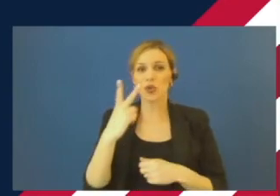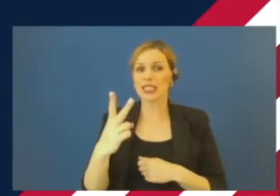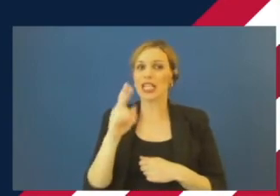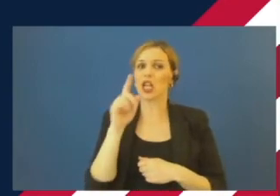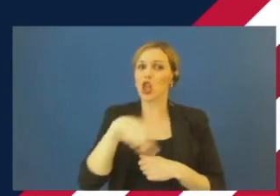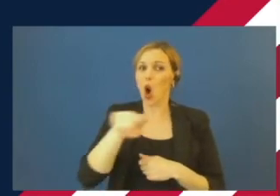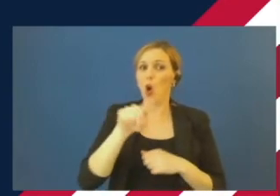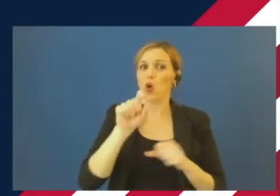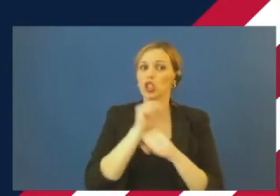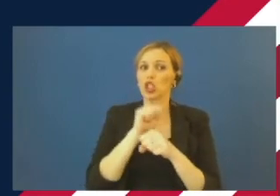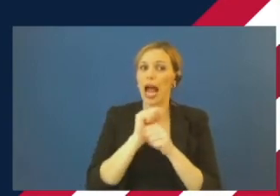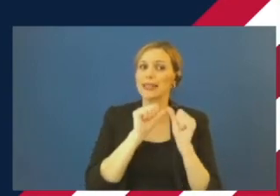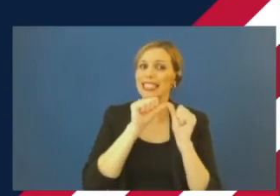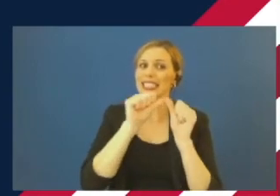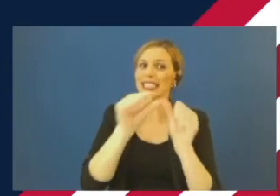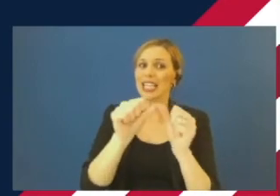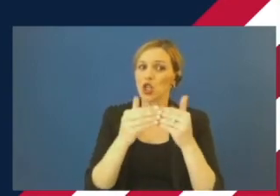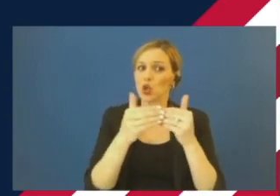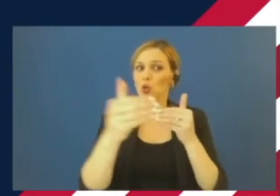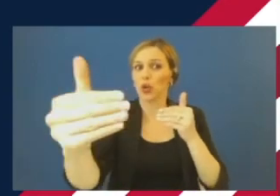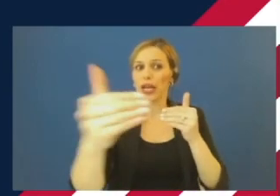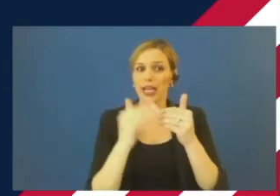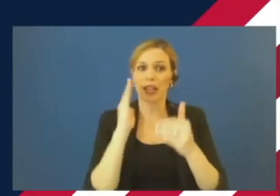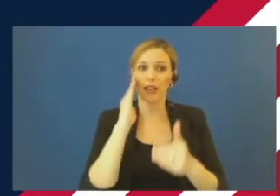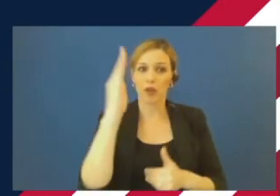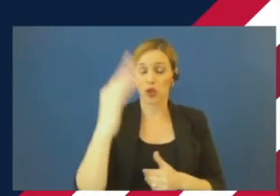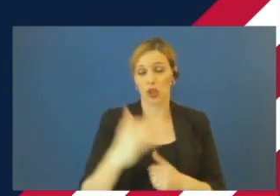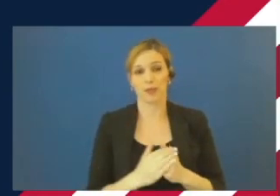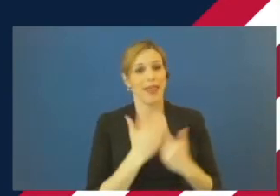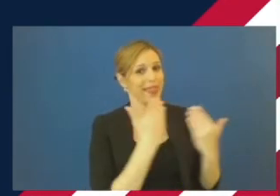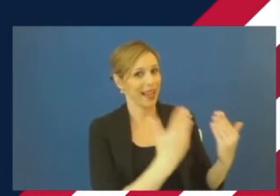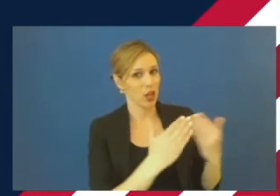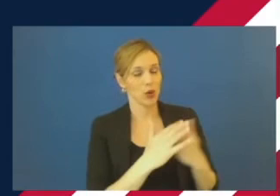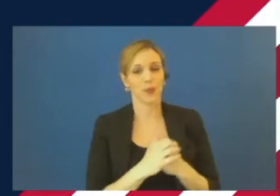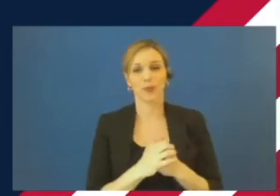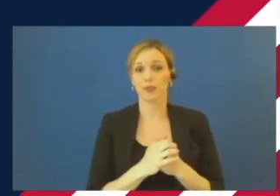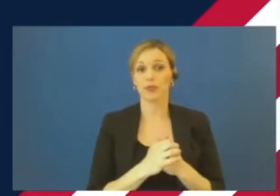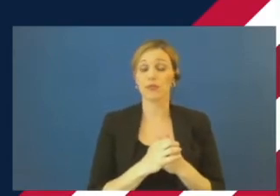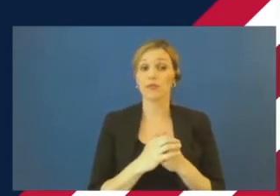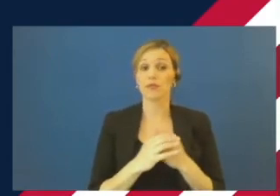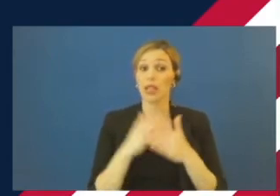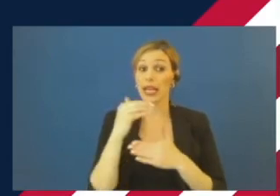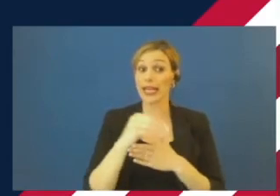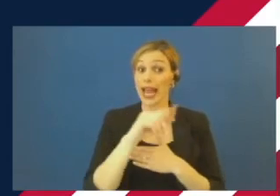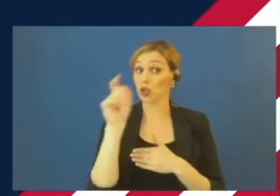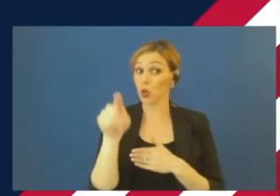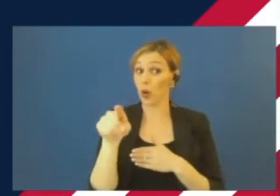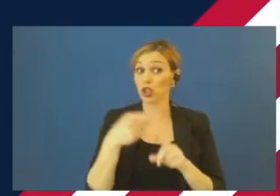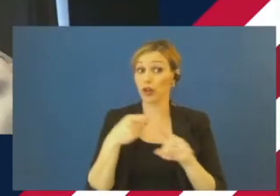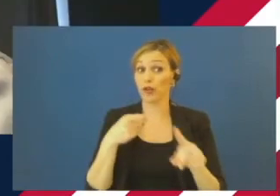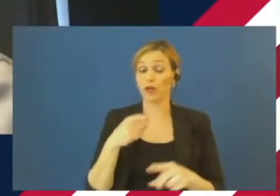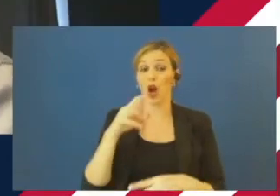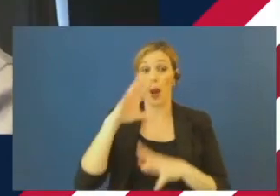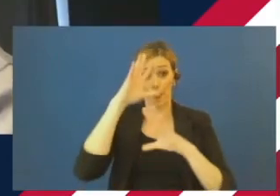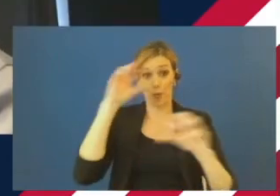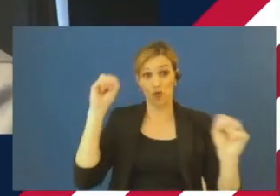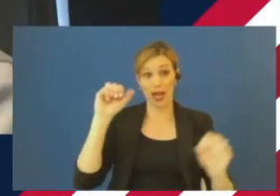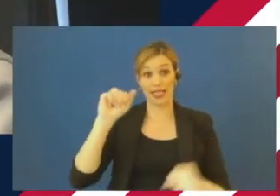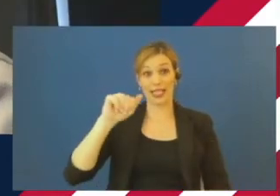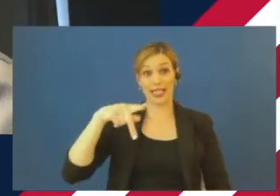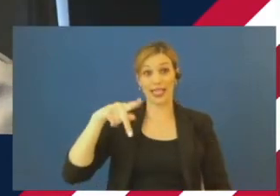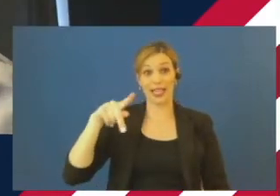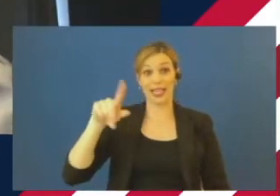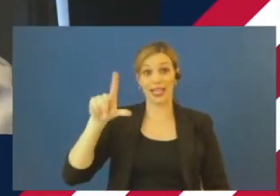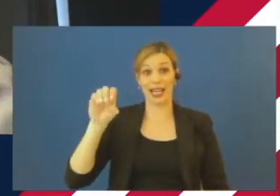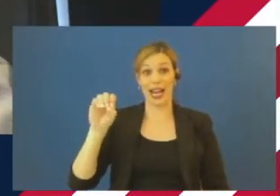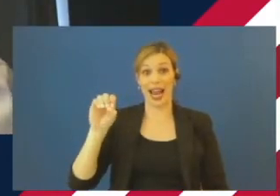Thank you, brother. Thank you. Thank you. Our next question is from President Applebaum. Jimmy, it's